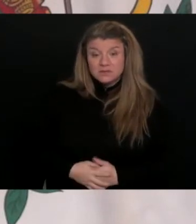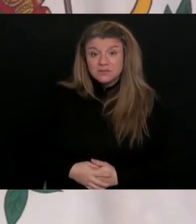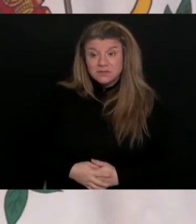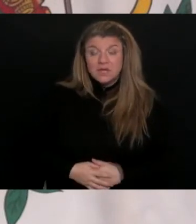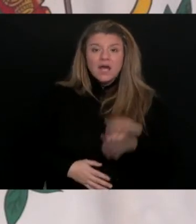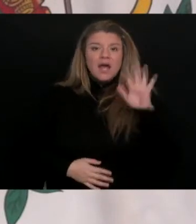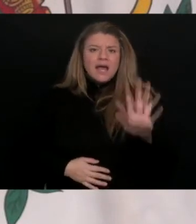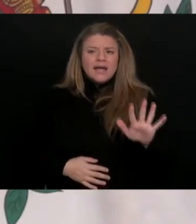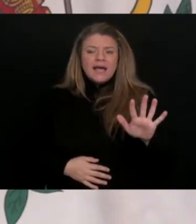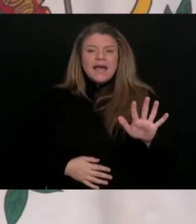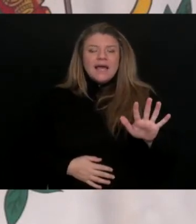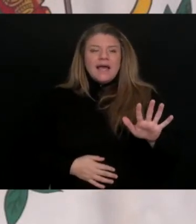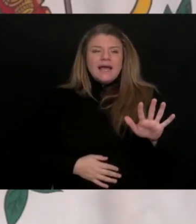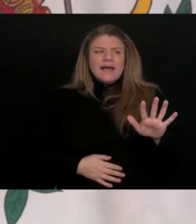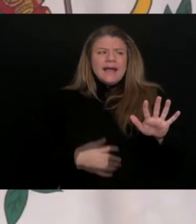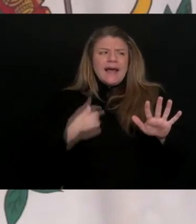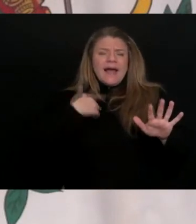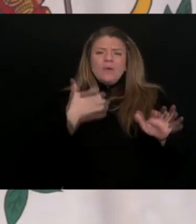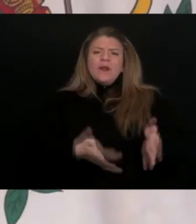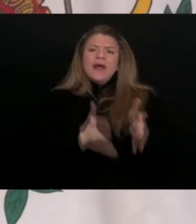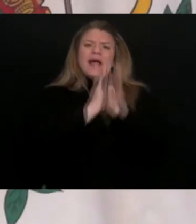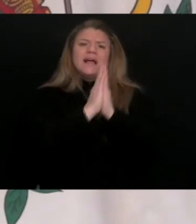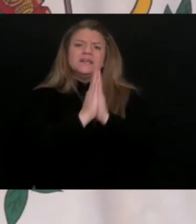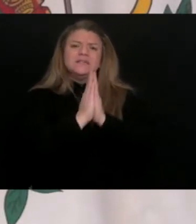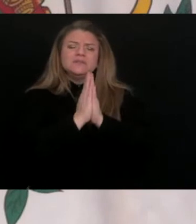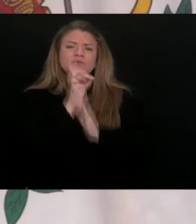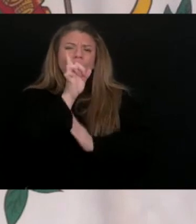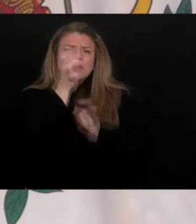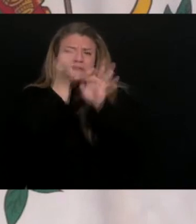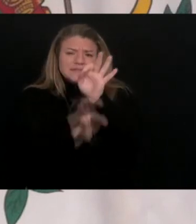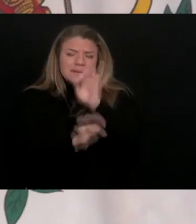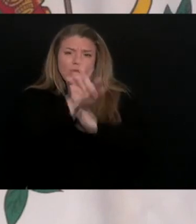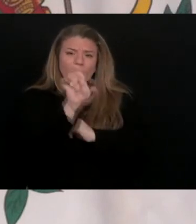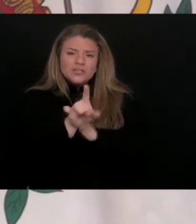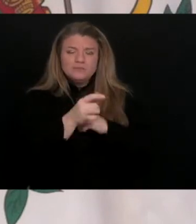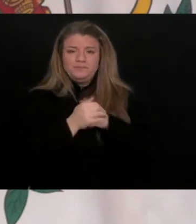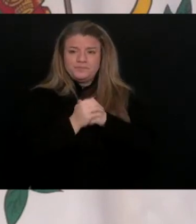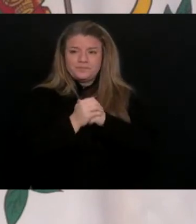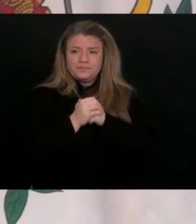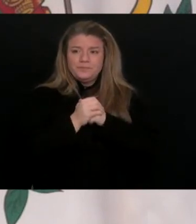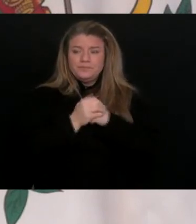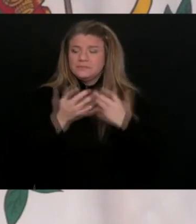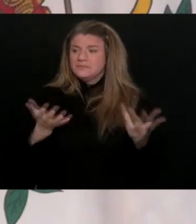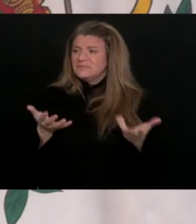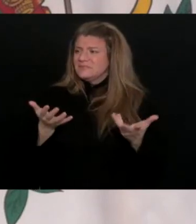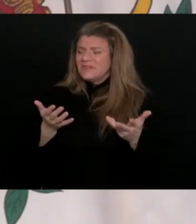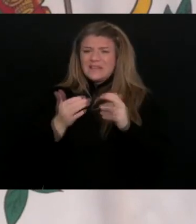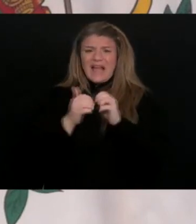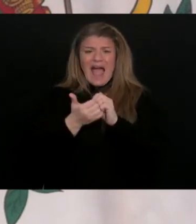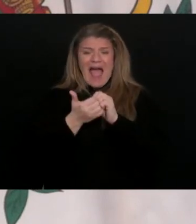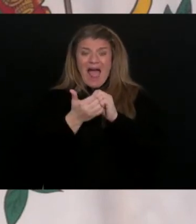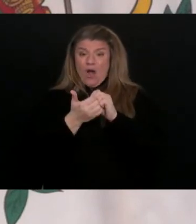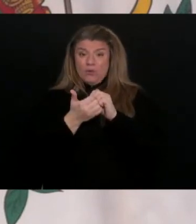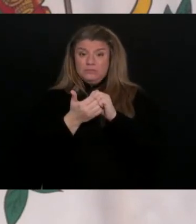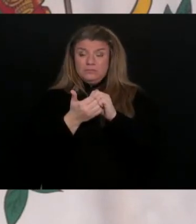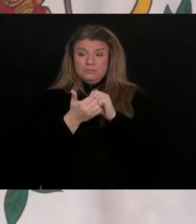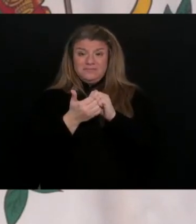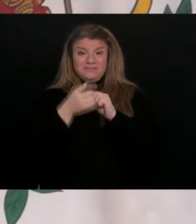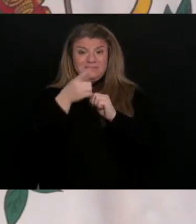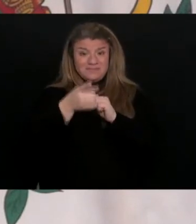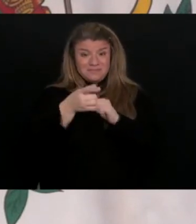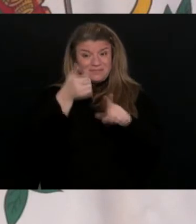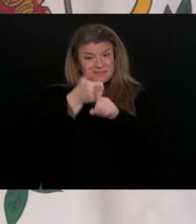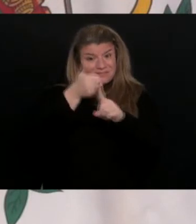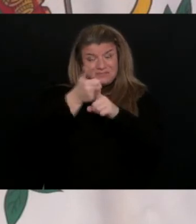Let me just ask one simple question. How in the world, if you're over 50 years